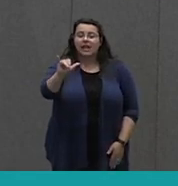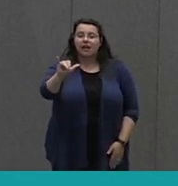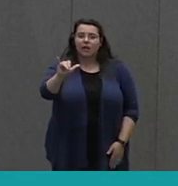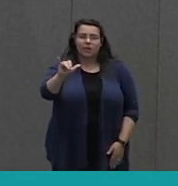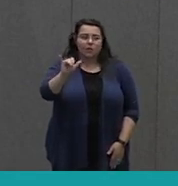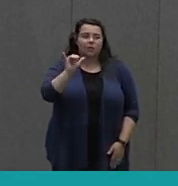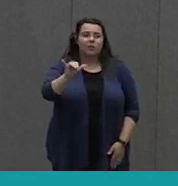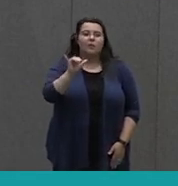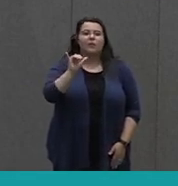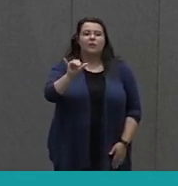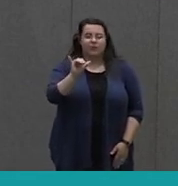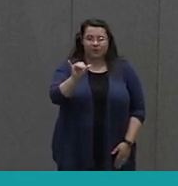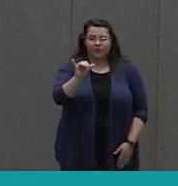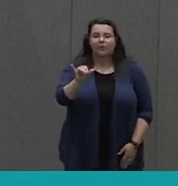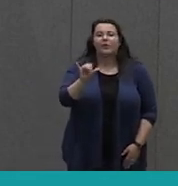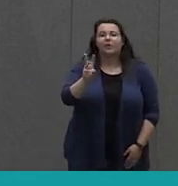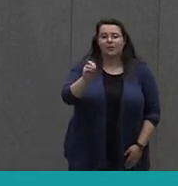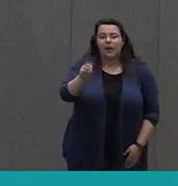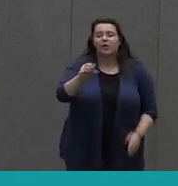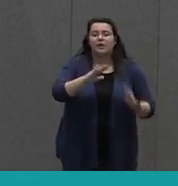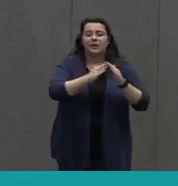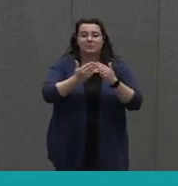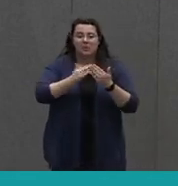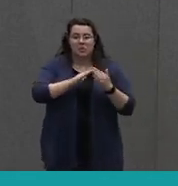you do, you readers.